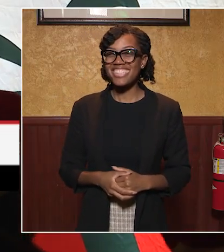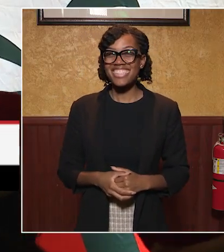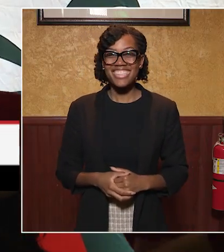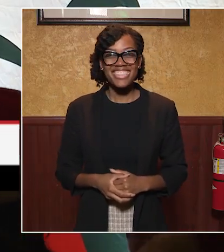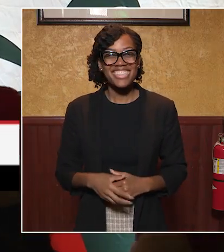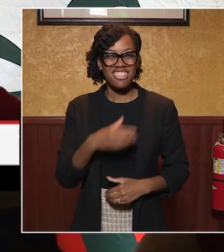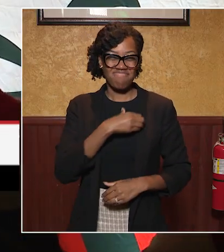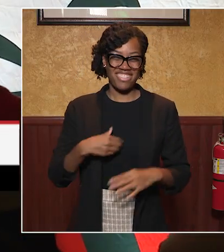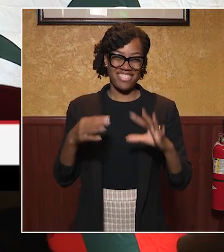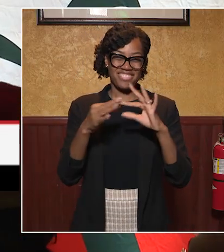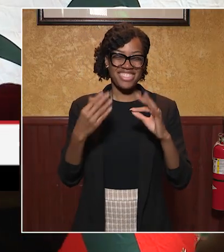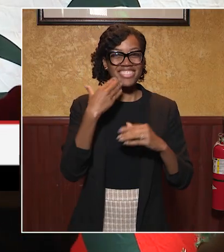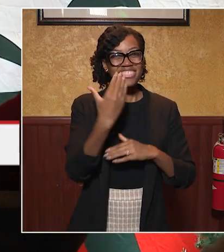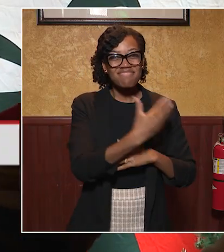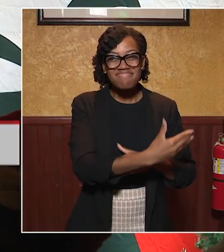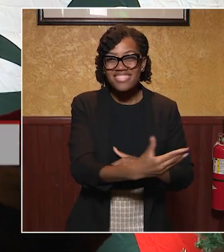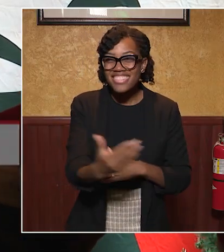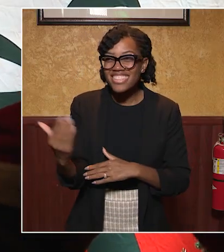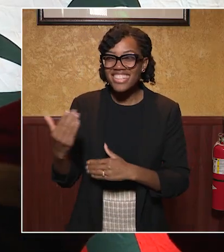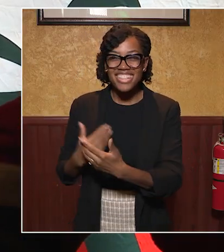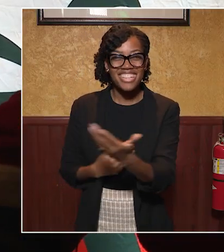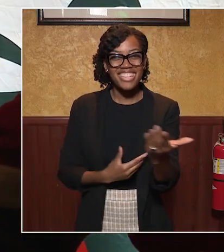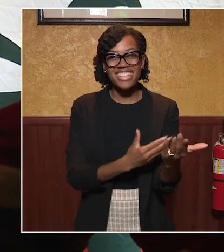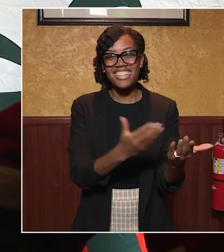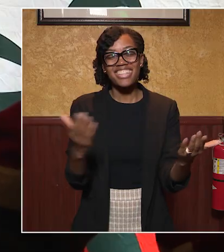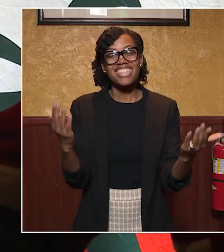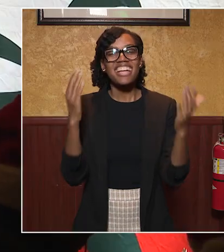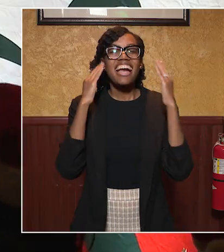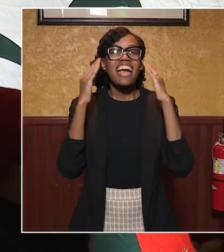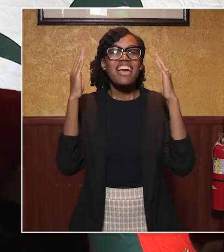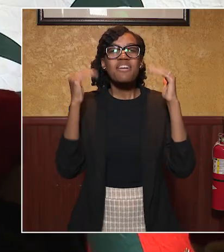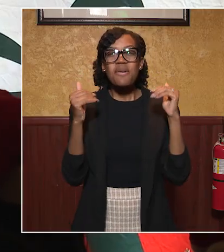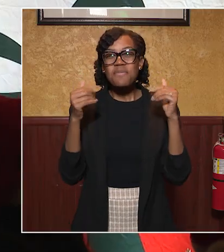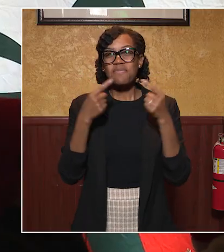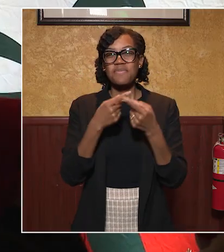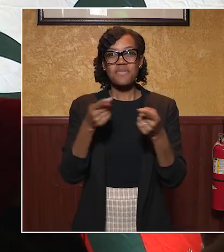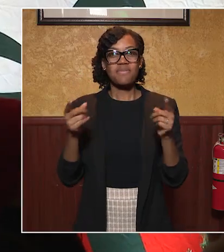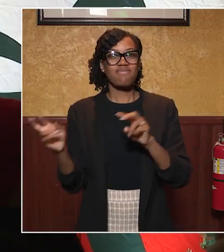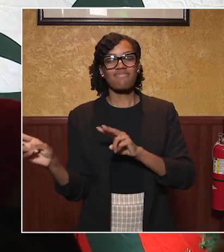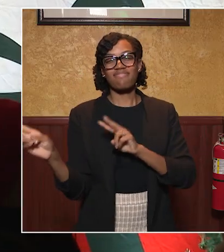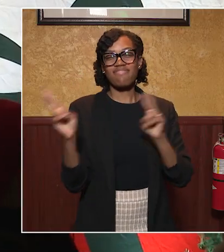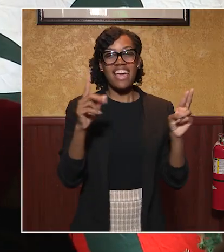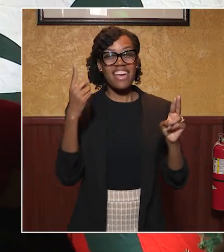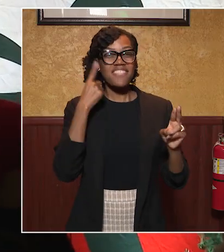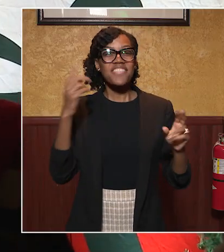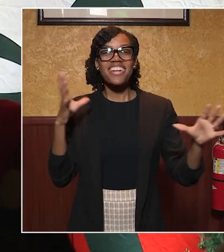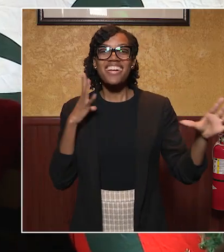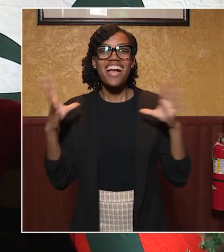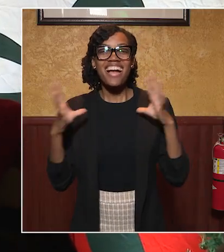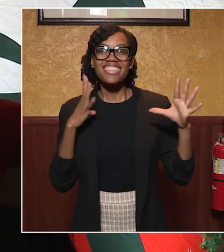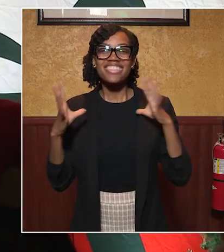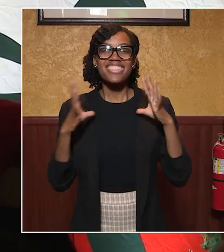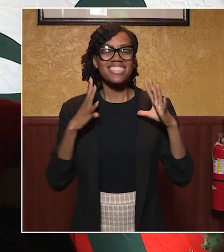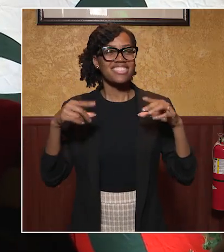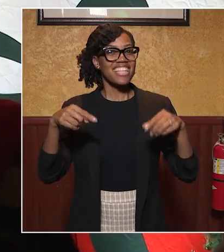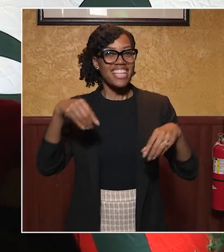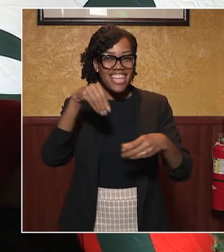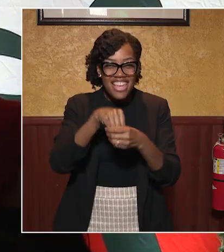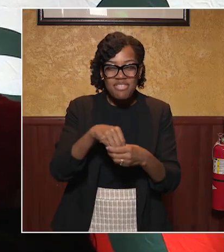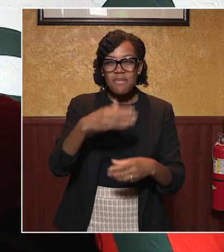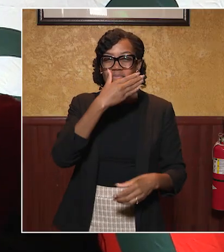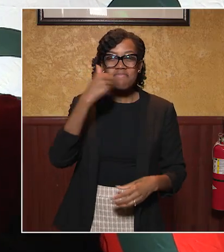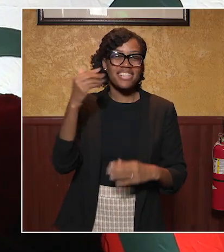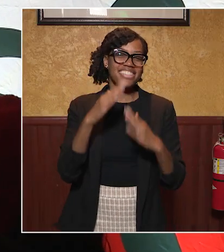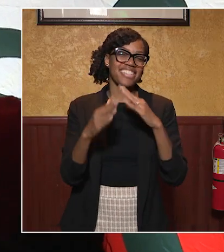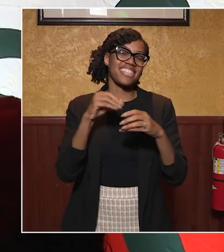Well, good morning, everybody. I hope we're all ready for the holidays in the best city in the